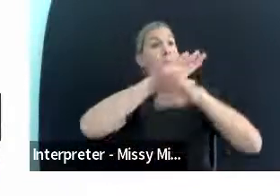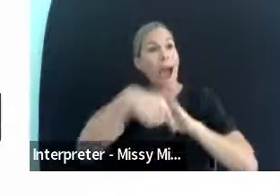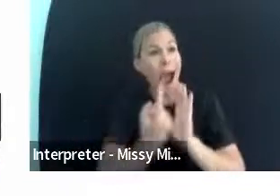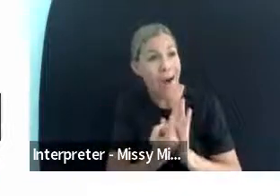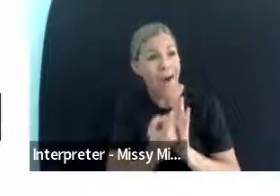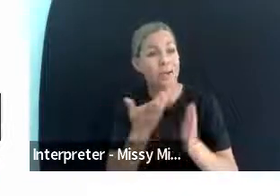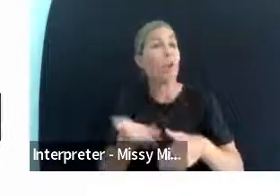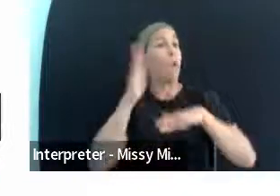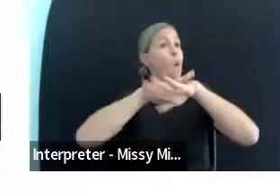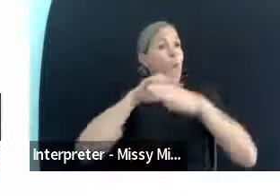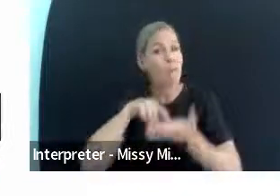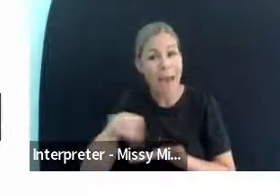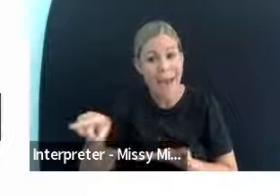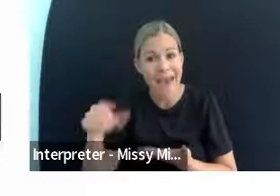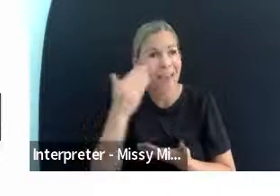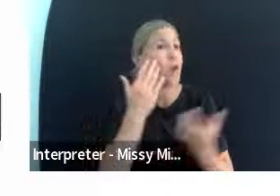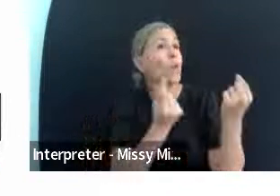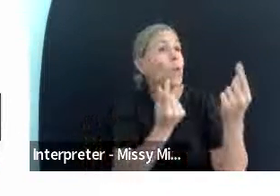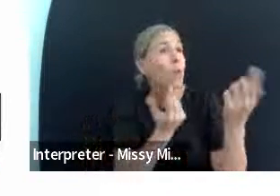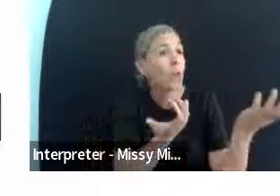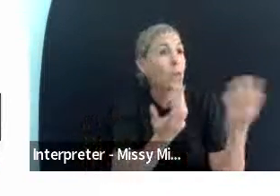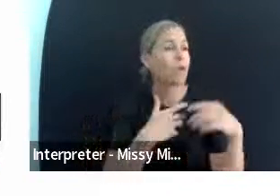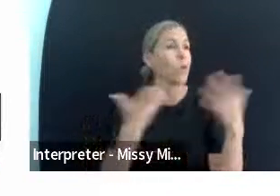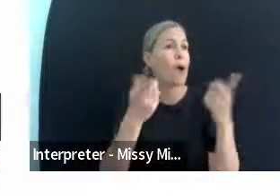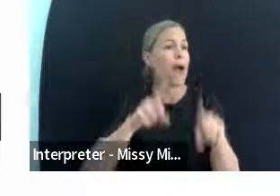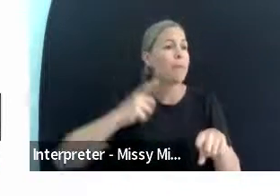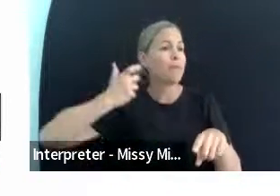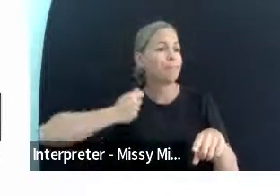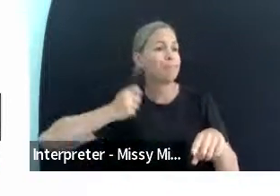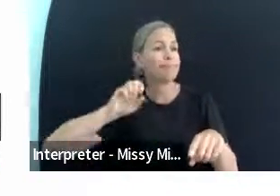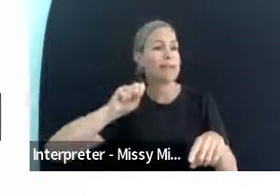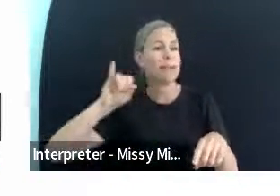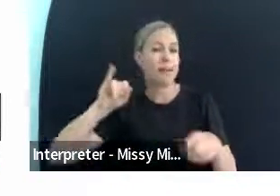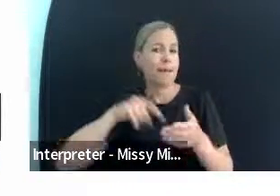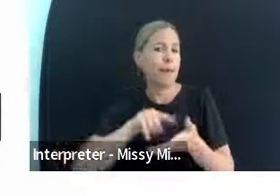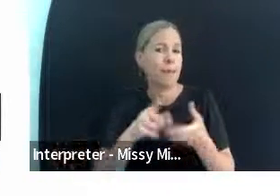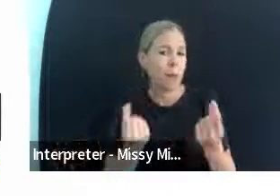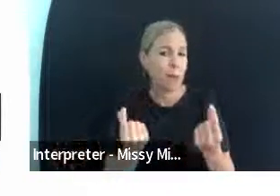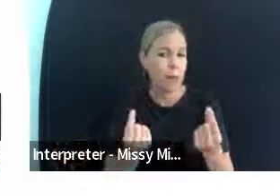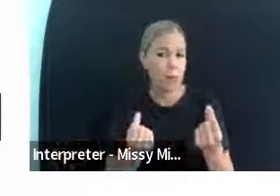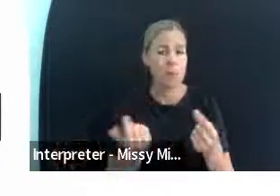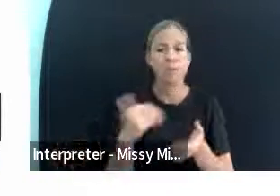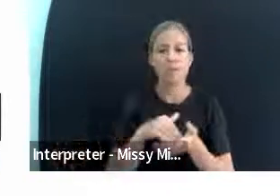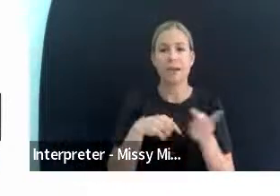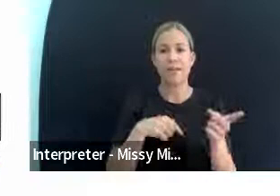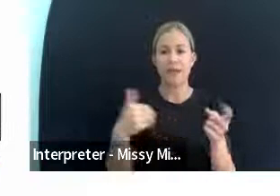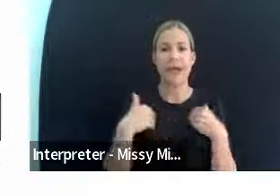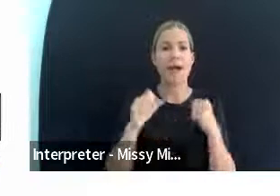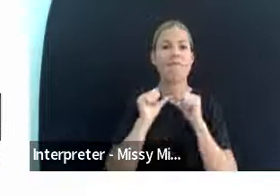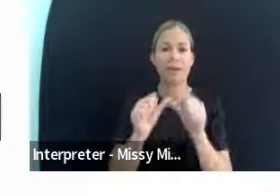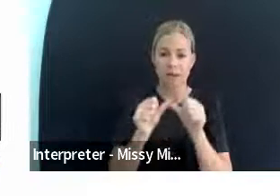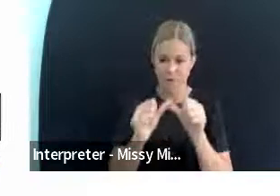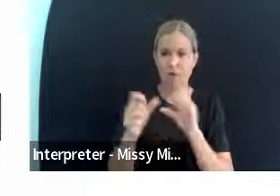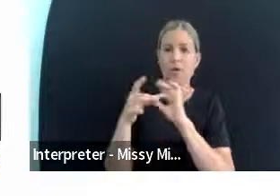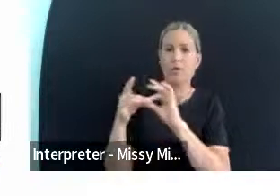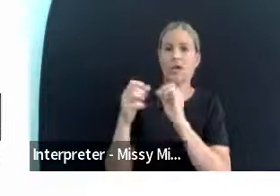an increase in my hourly wage. What does that mean? What will happen to my SSI payment? so that, again, they have an ongoing relationship